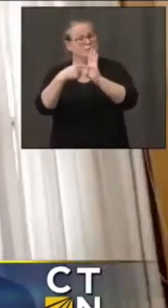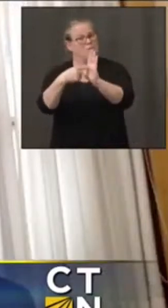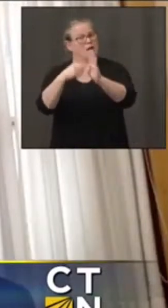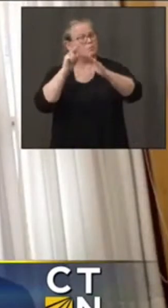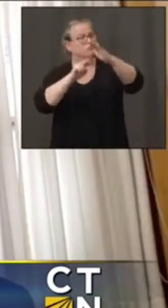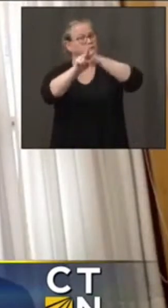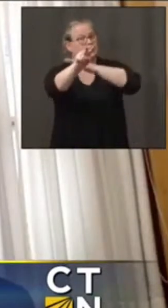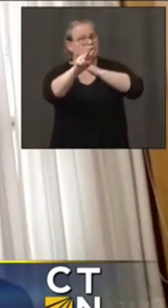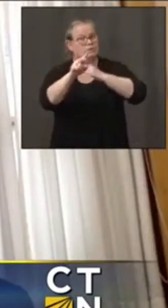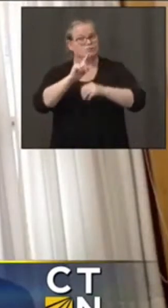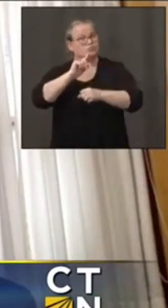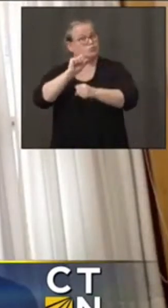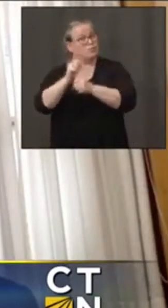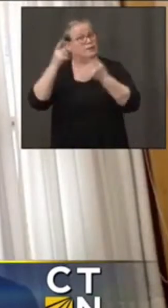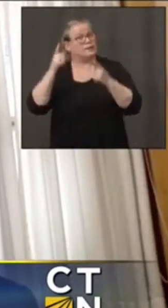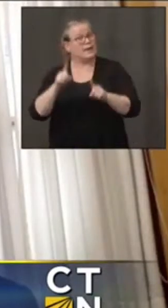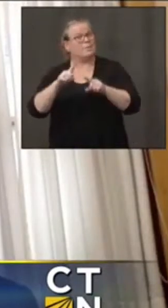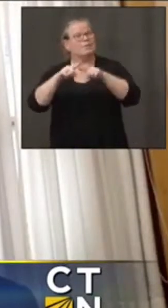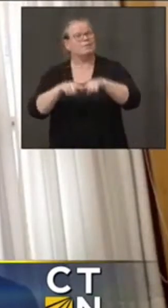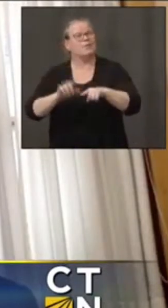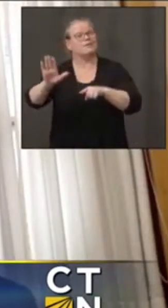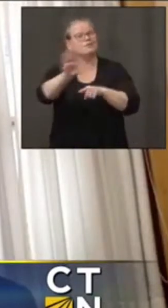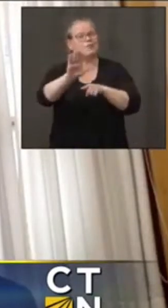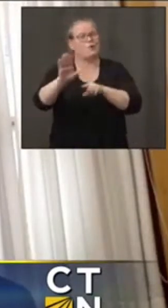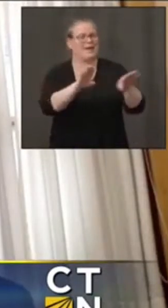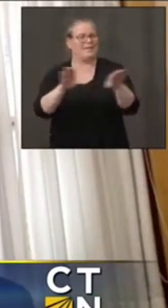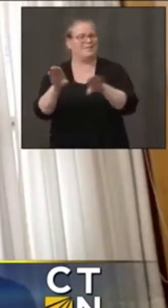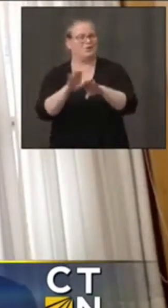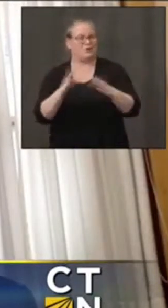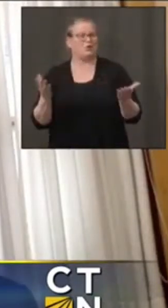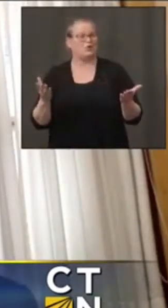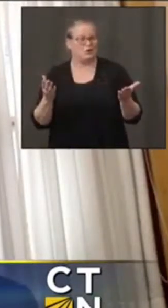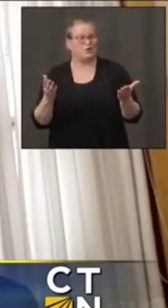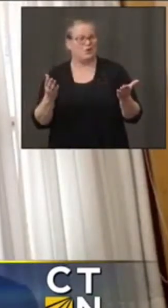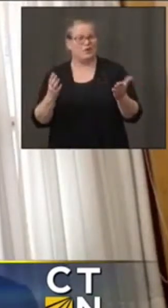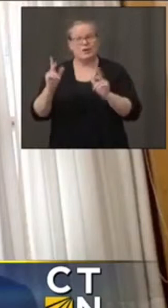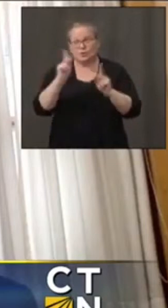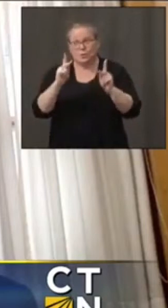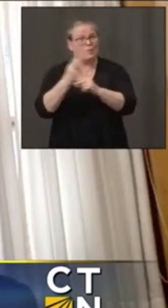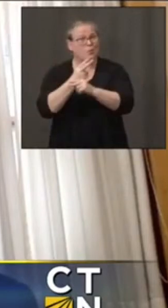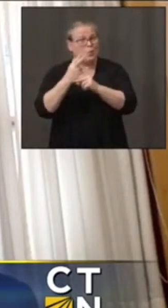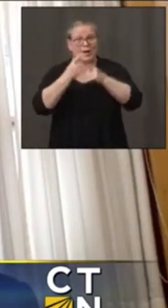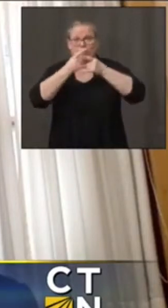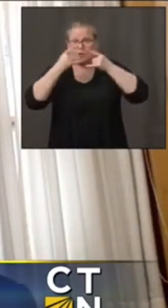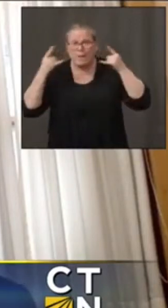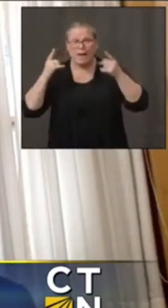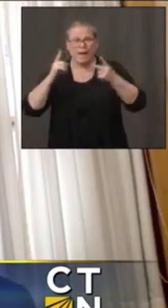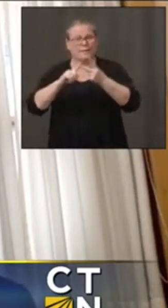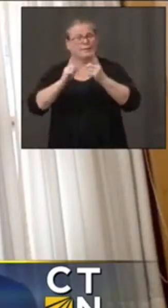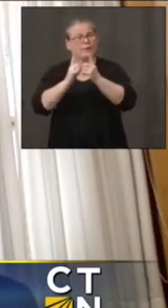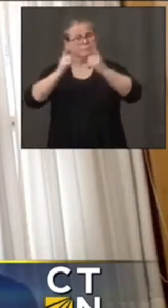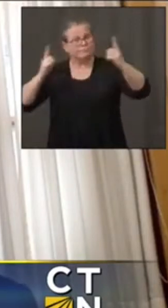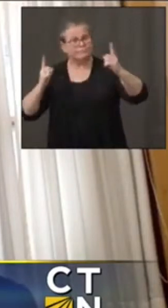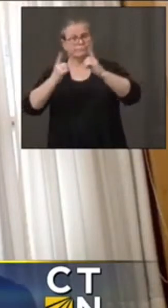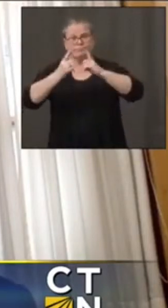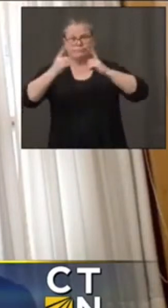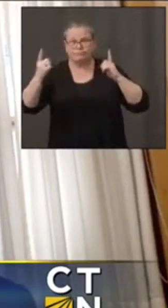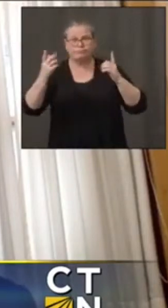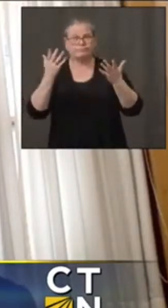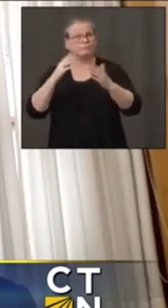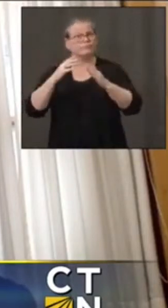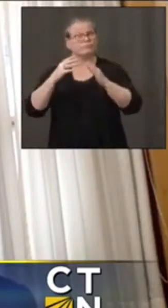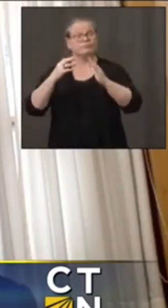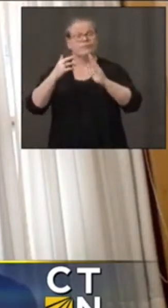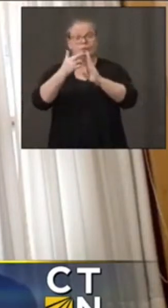on how we all behave, right? And so the efforts that everyone makes to wear their masks, to keep their distance, to follow the guidelines, to do the